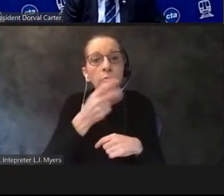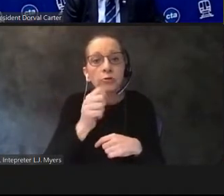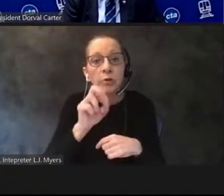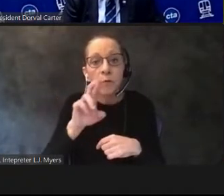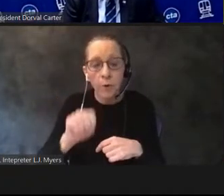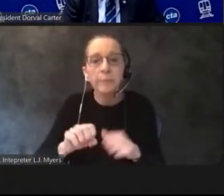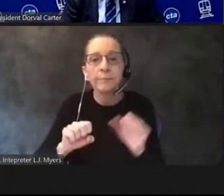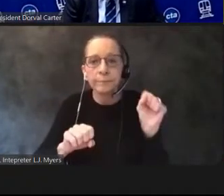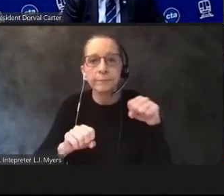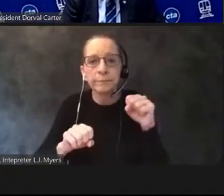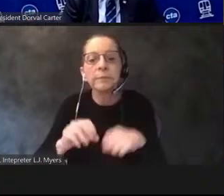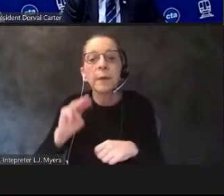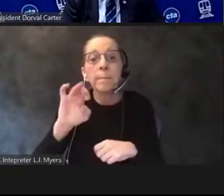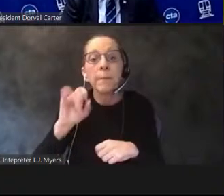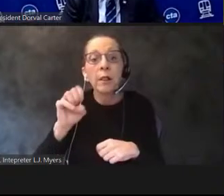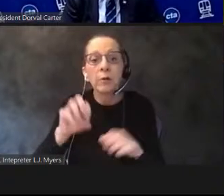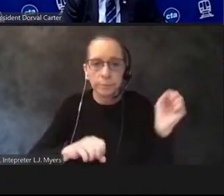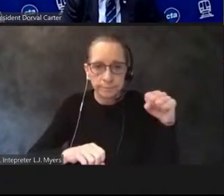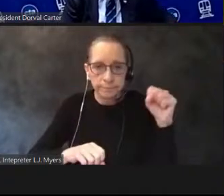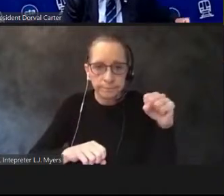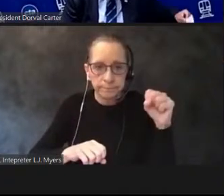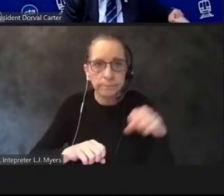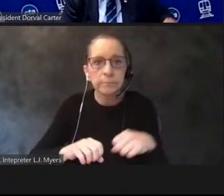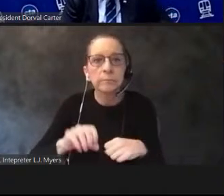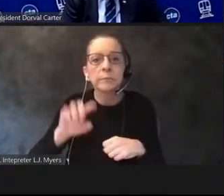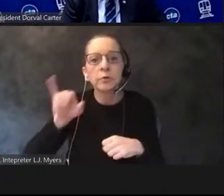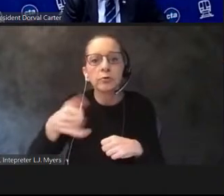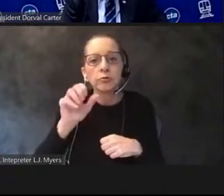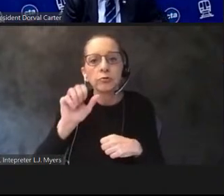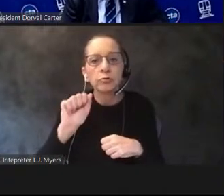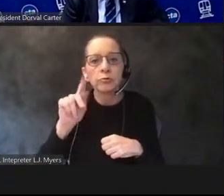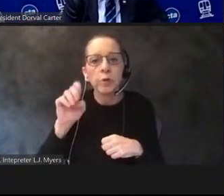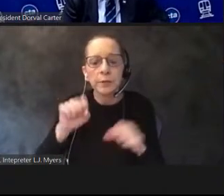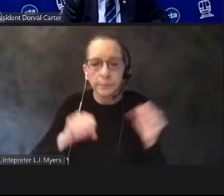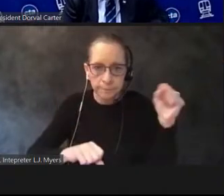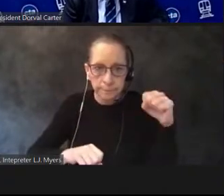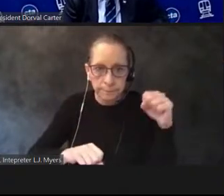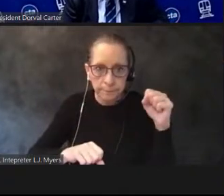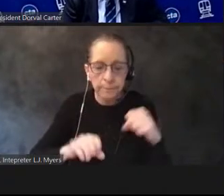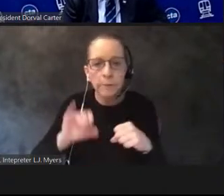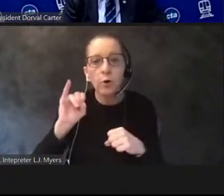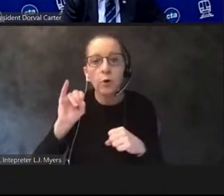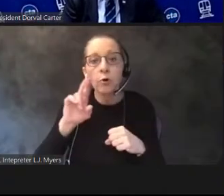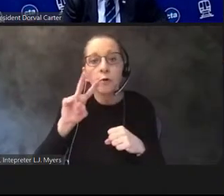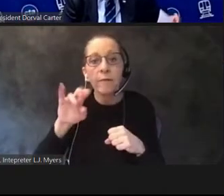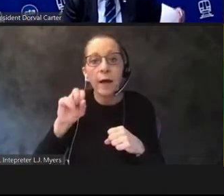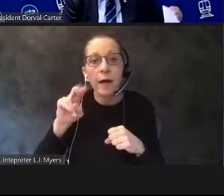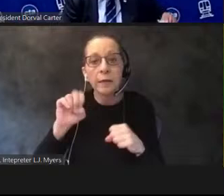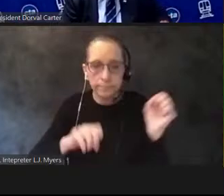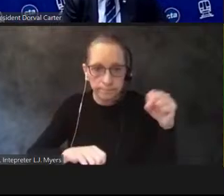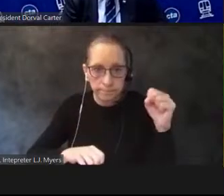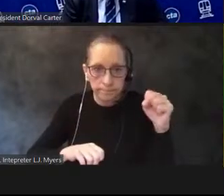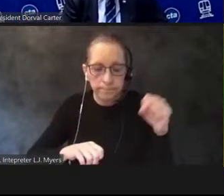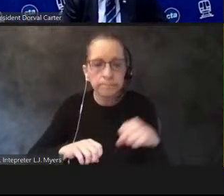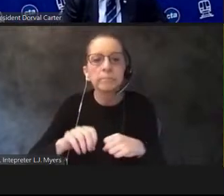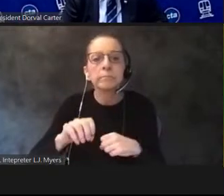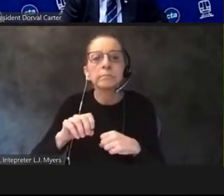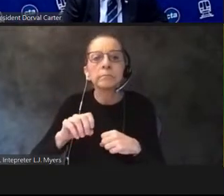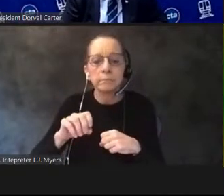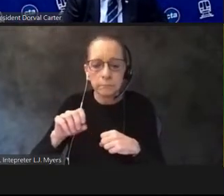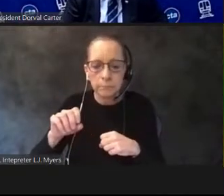Yes. Director Miller. Yes. Director Jakes. Yes. Director Irvine. Yes. Director